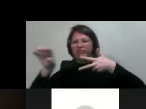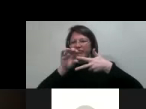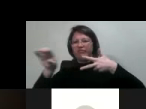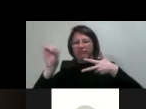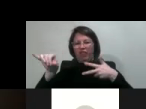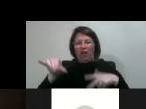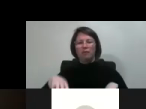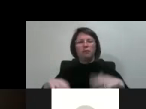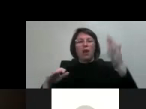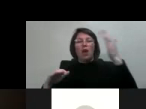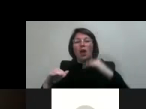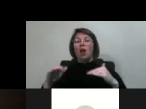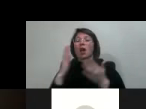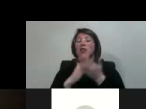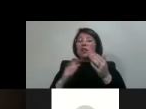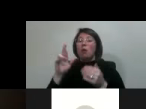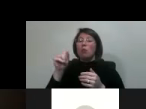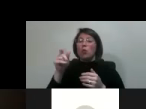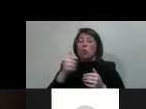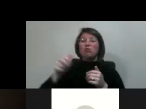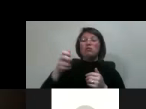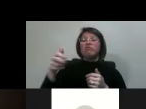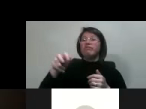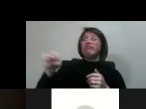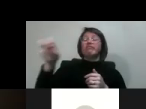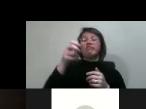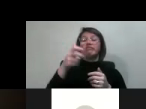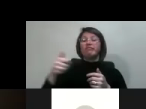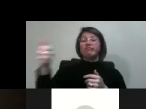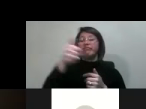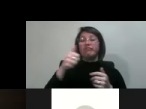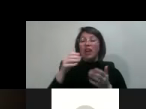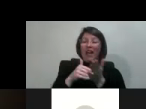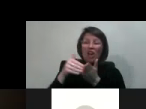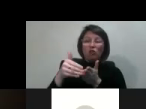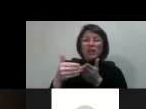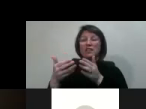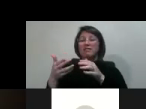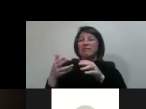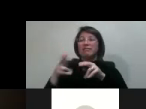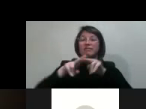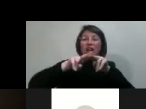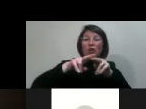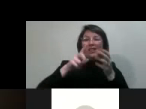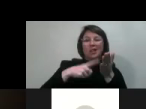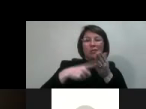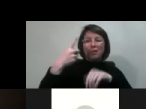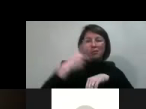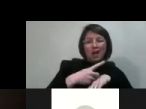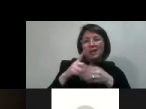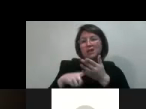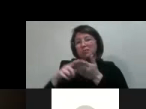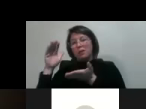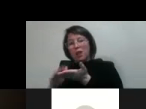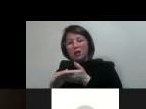504. There are also some routes where we are parts of the day they're seeing increased frequency and some of them are seeing reduced frequency, and that's the route 1,